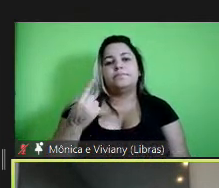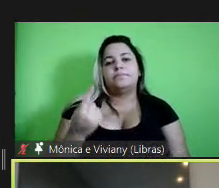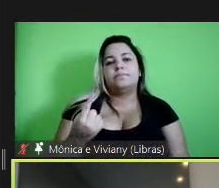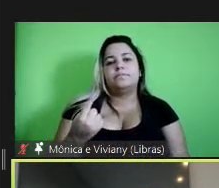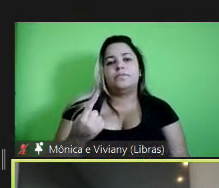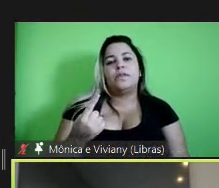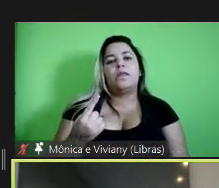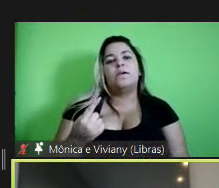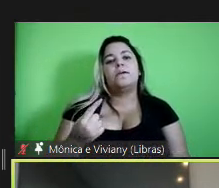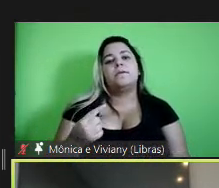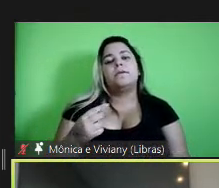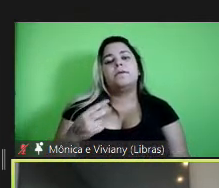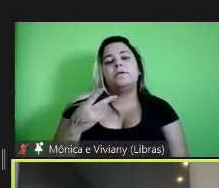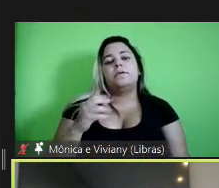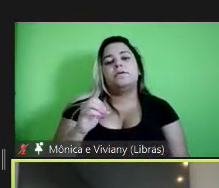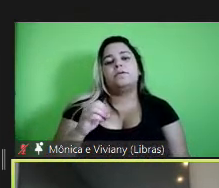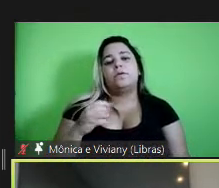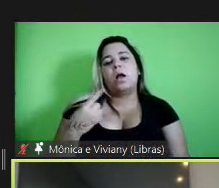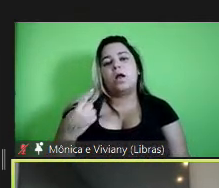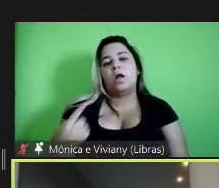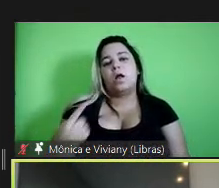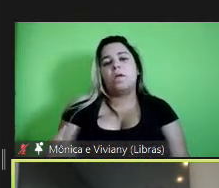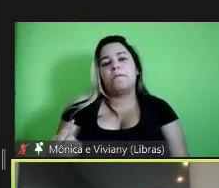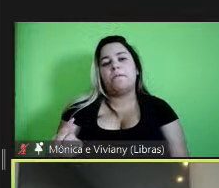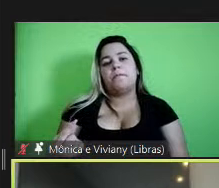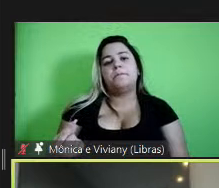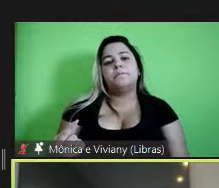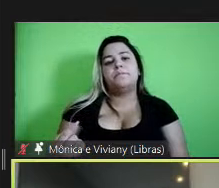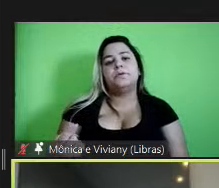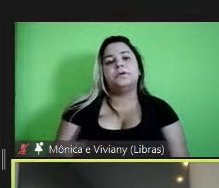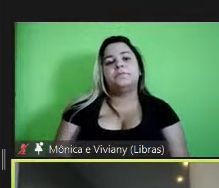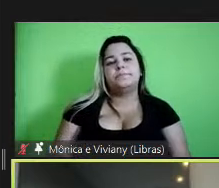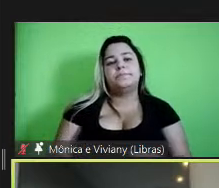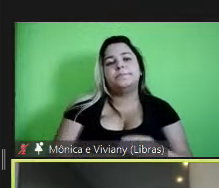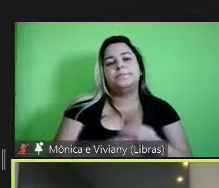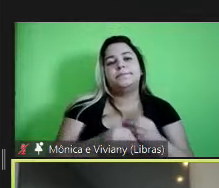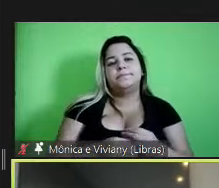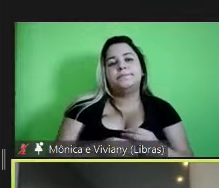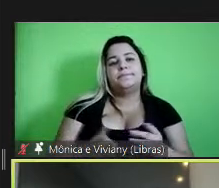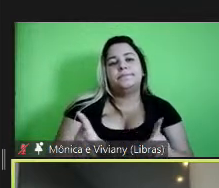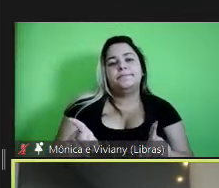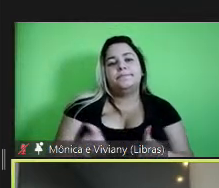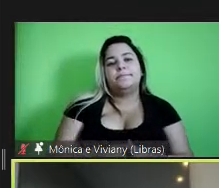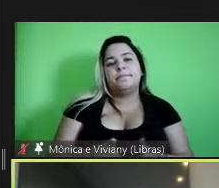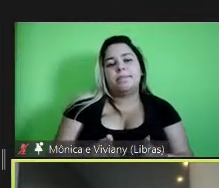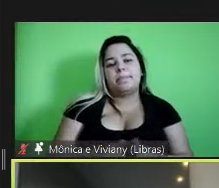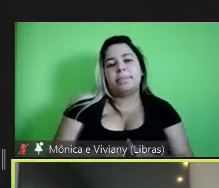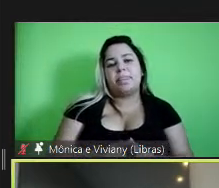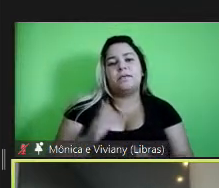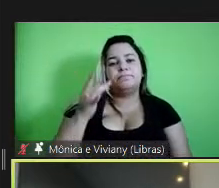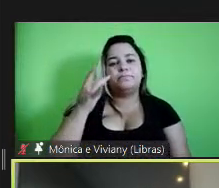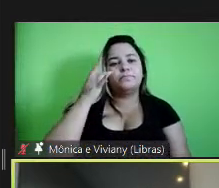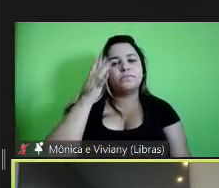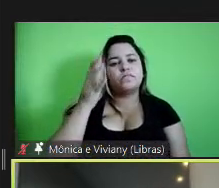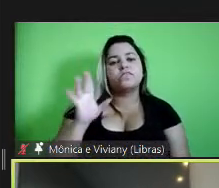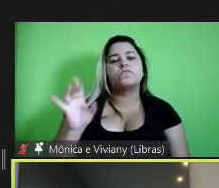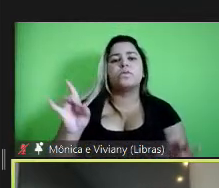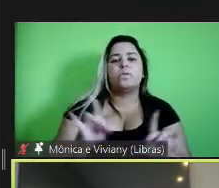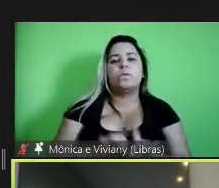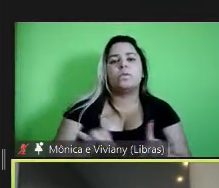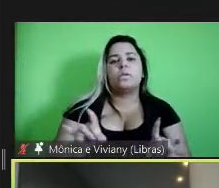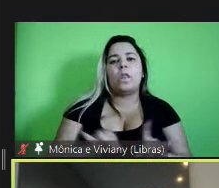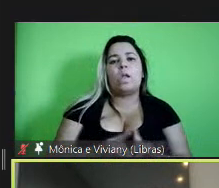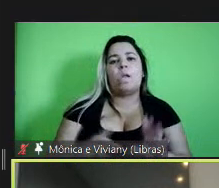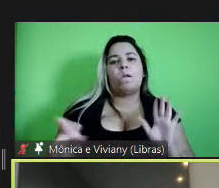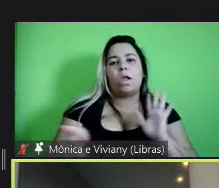since 91, and from 2001 it was inserted within our electronic charts.